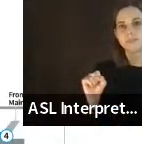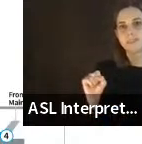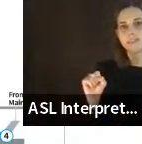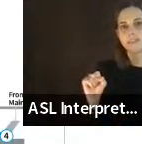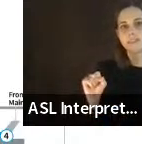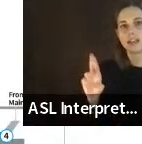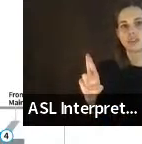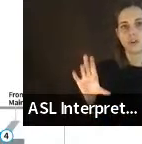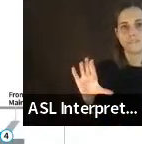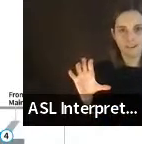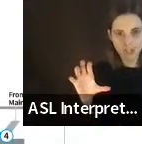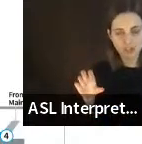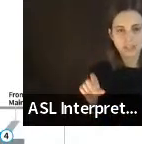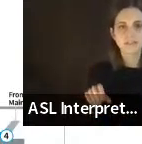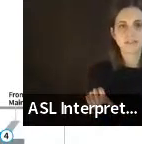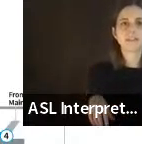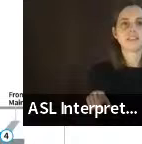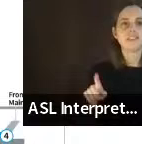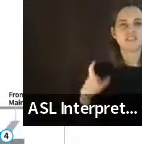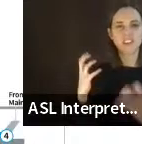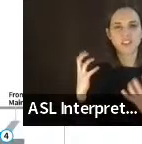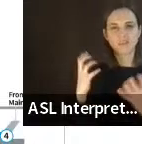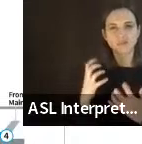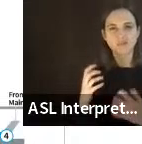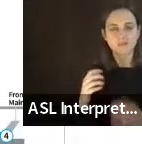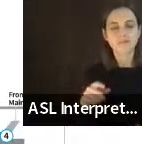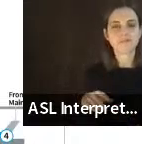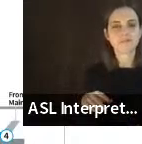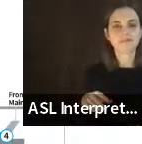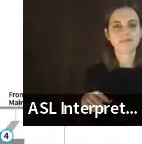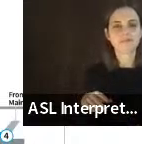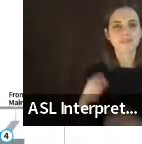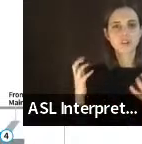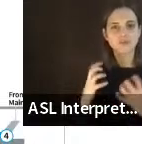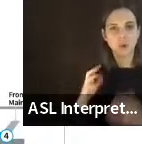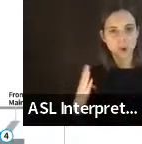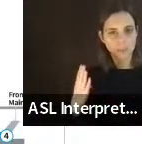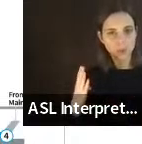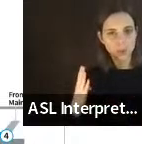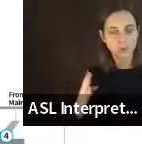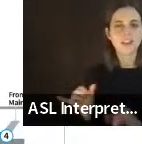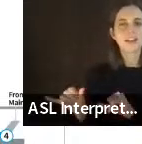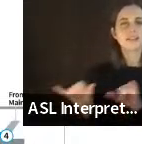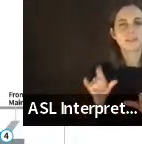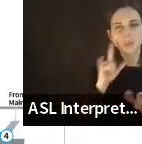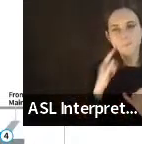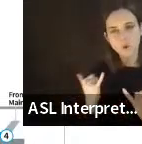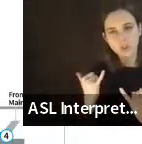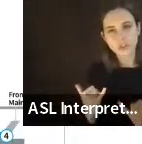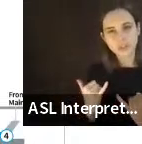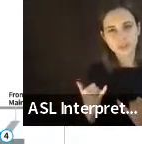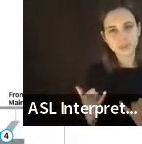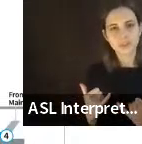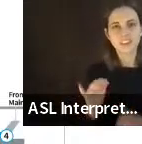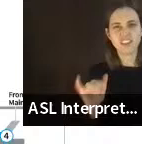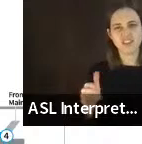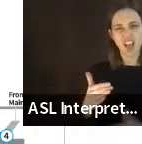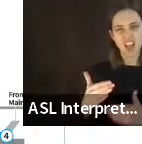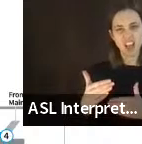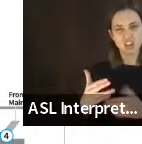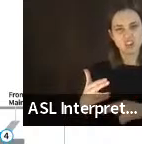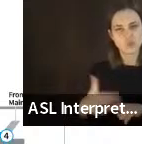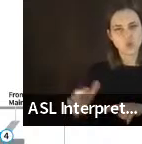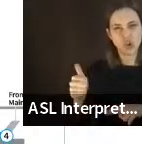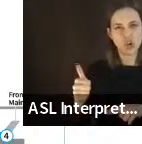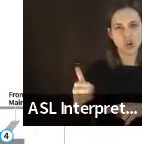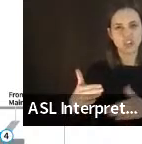turquoise being the 4th lane, the dark blue adding the 5th lane, very similar to today's conditions, helping with some of those short interchange spacing. So that's